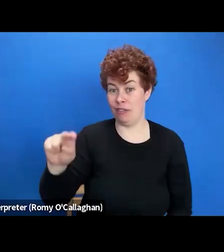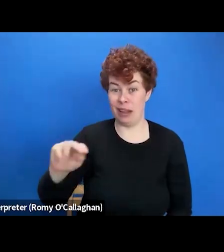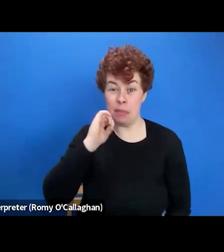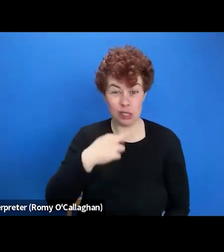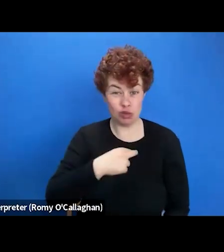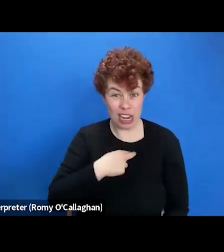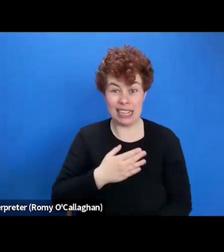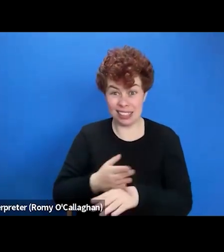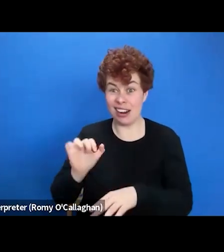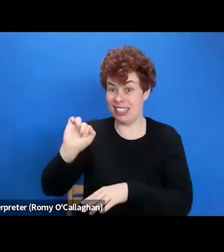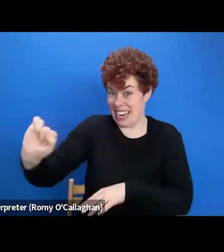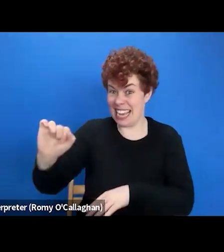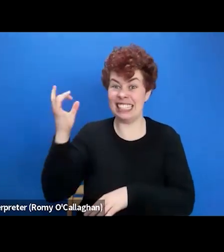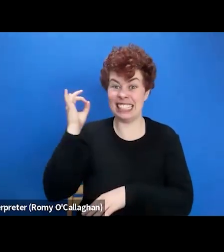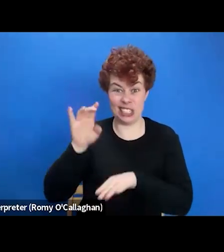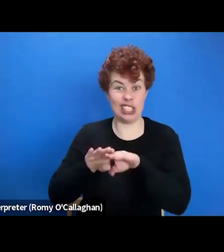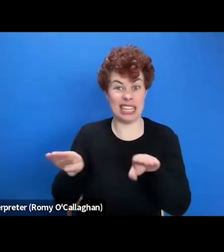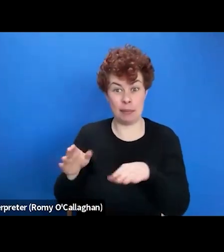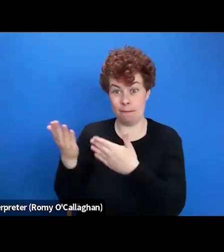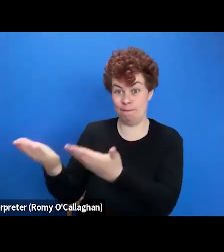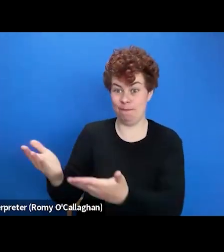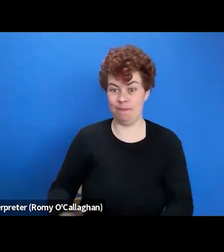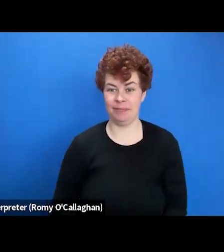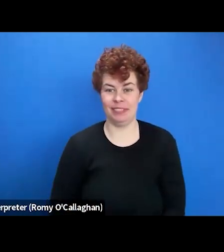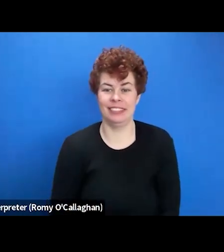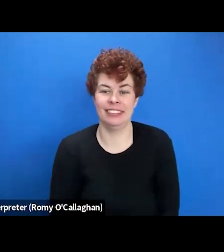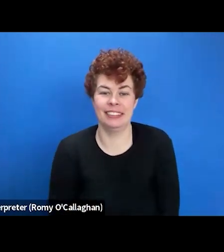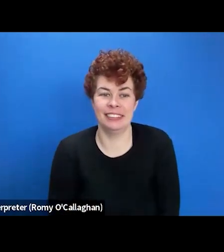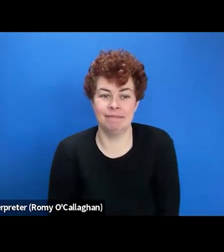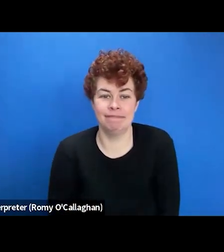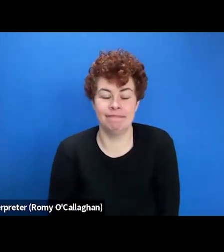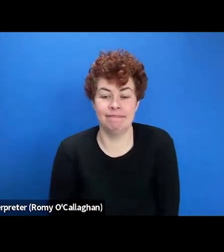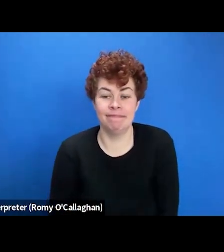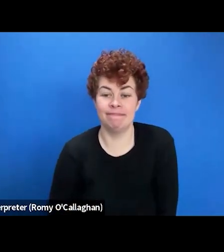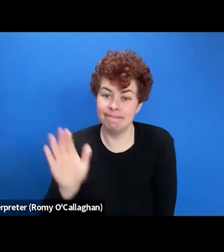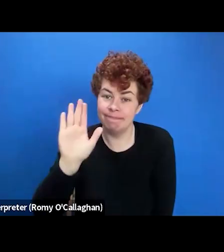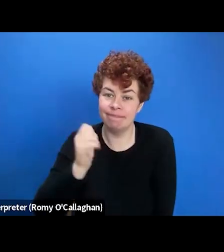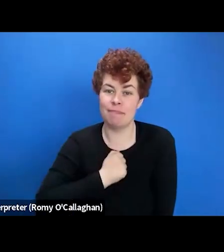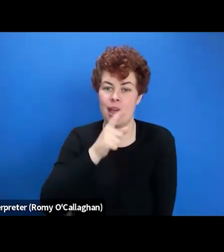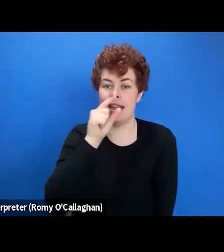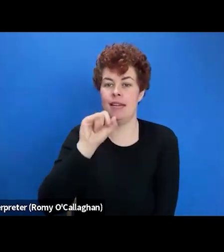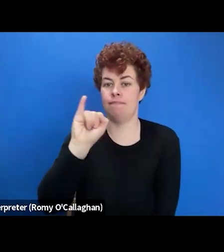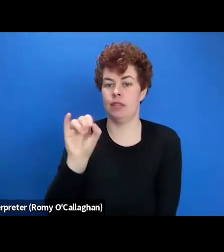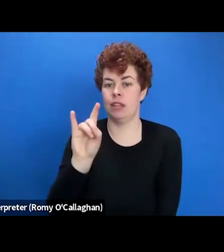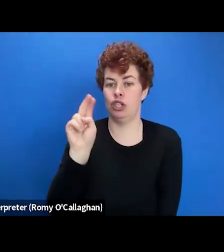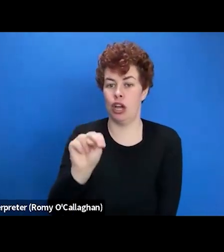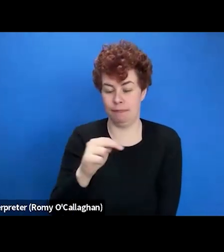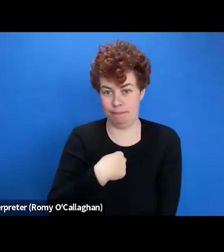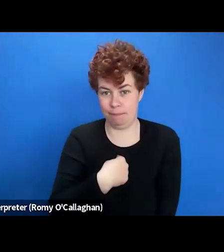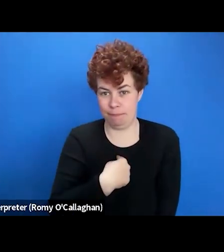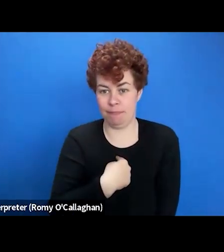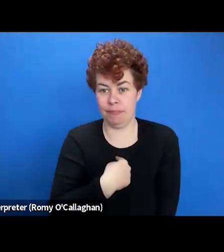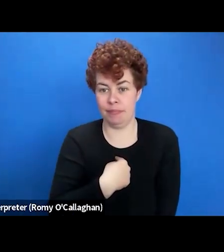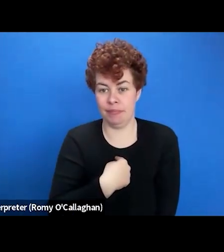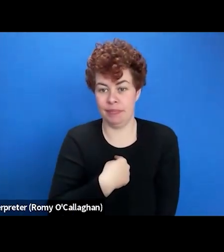at John's kitchen table. So we'll go over to him first. Thanks. My name's John, and I'm